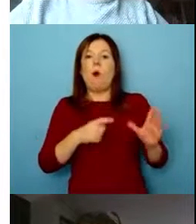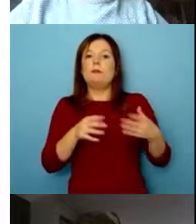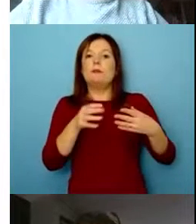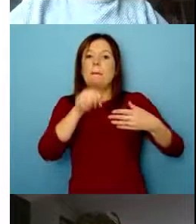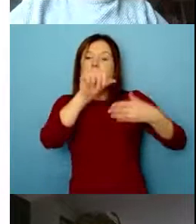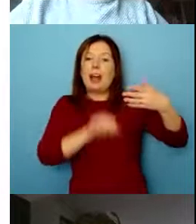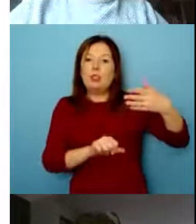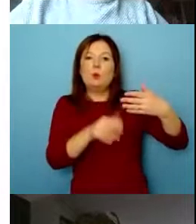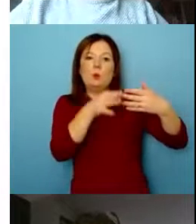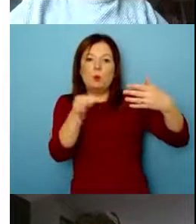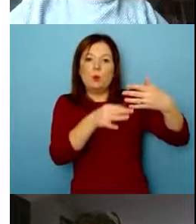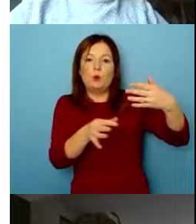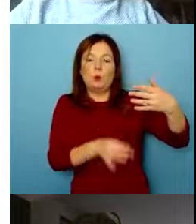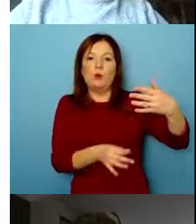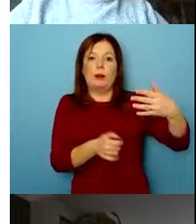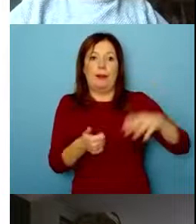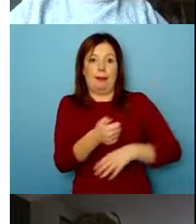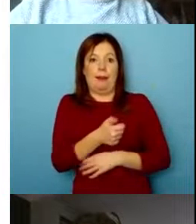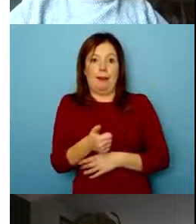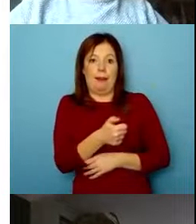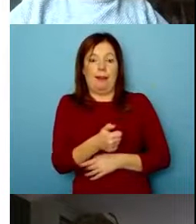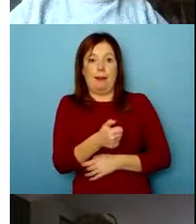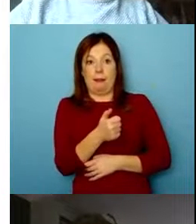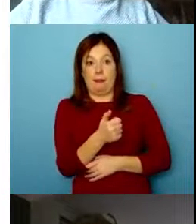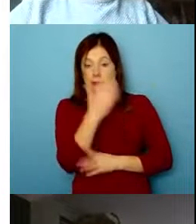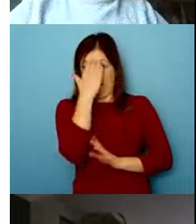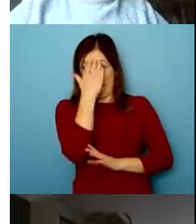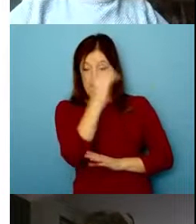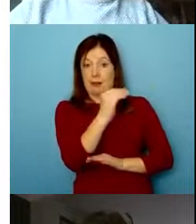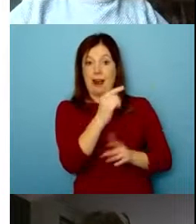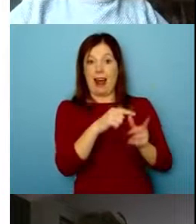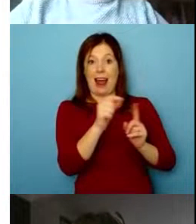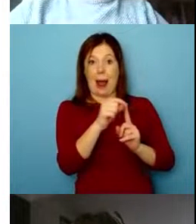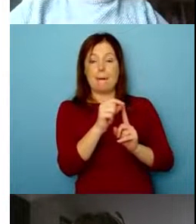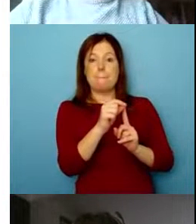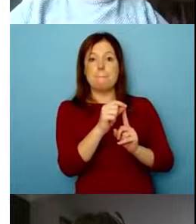allow users to indicate to the application that